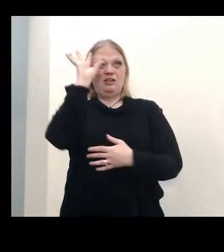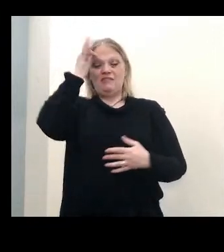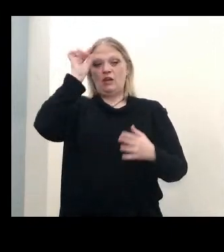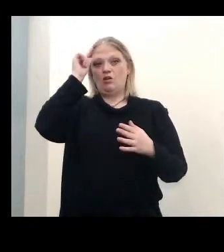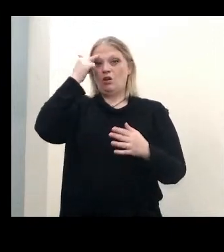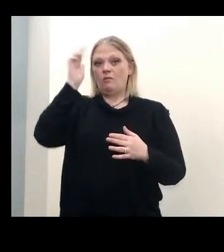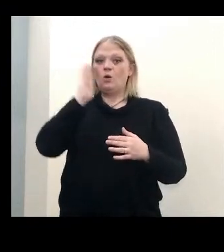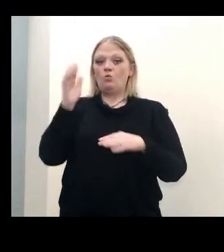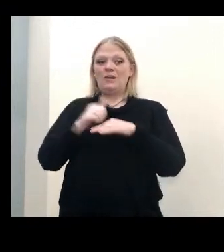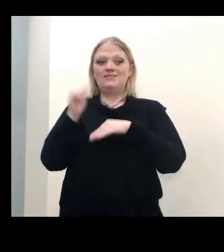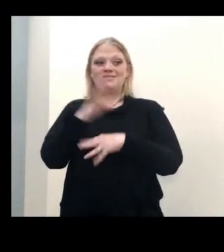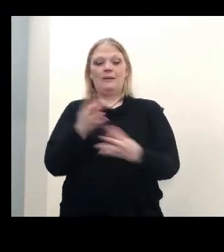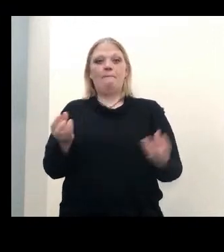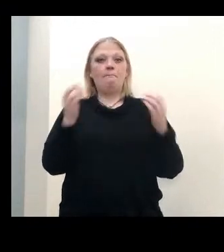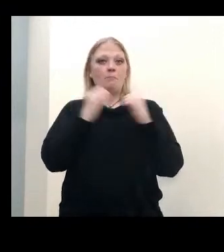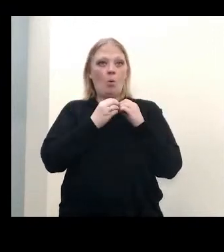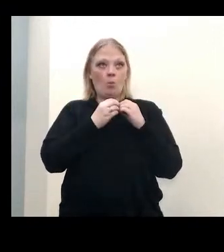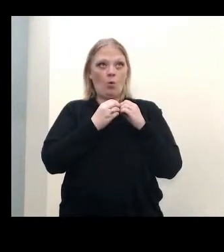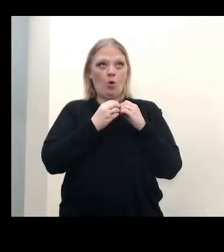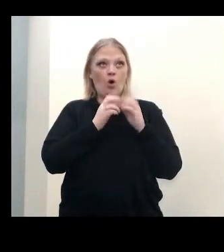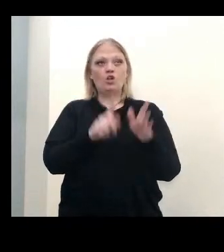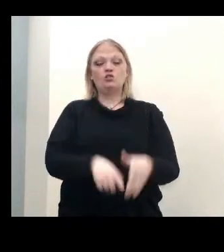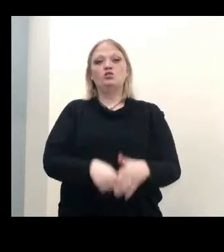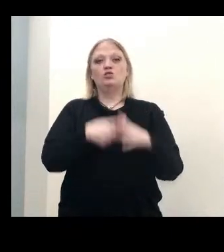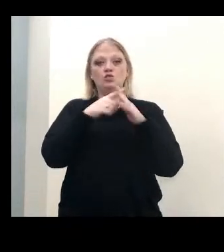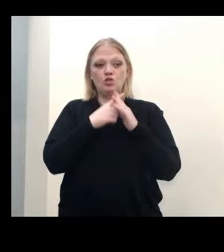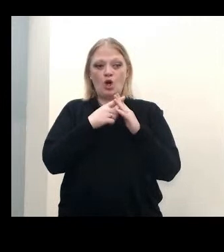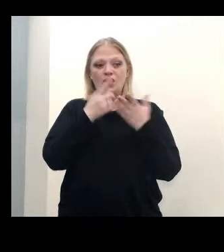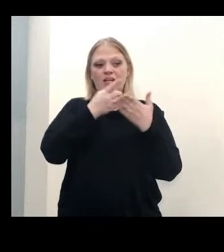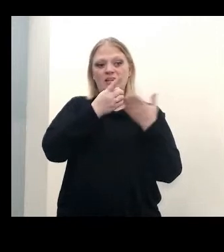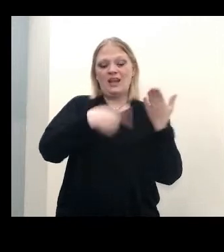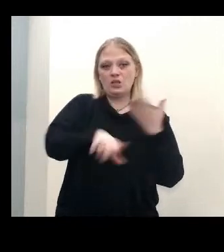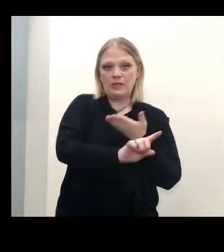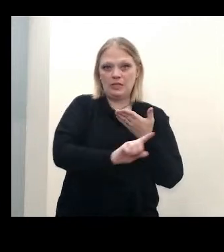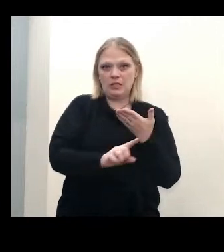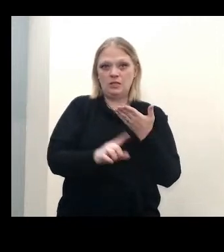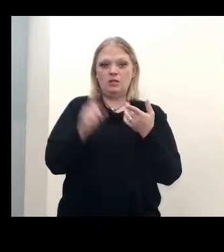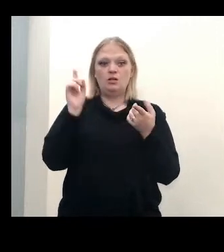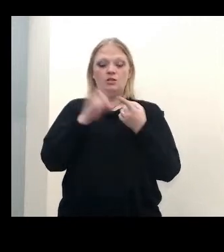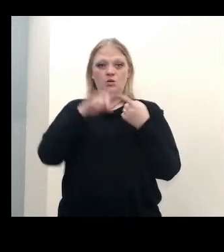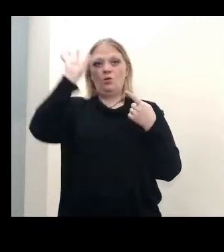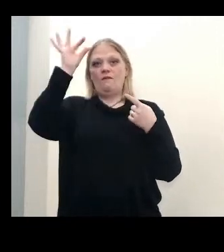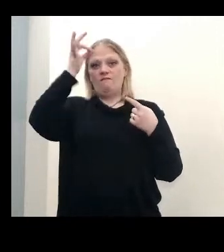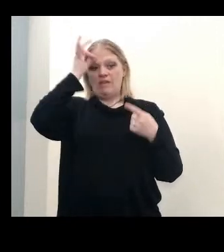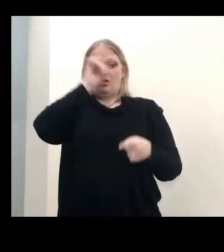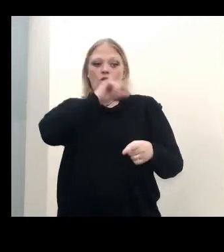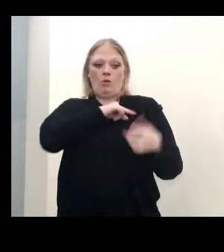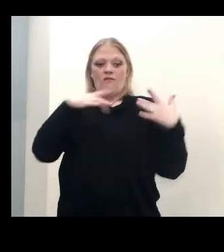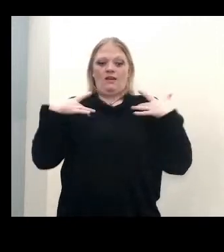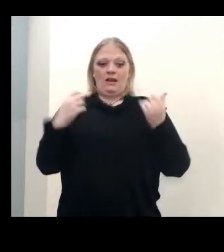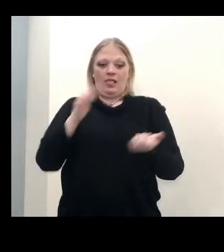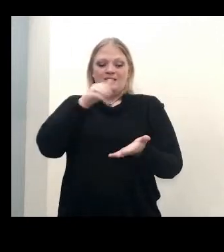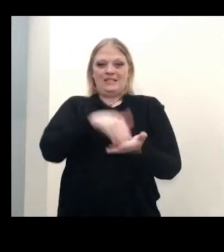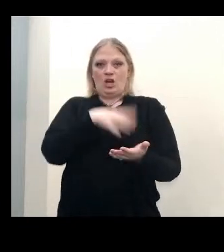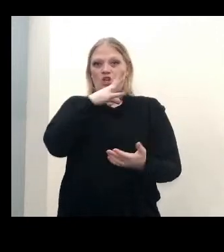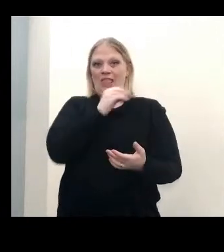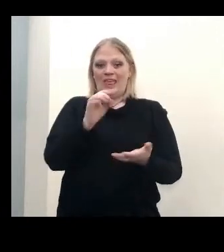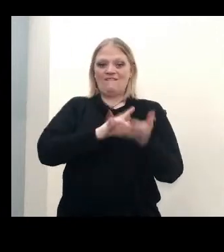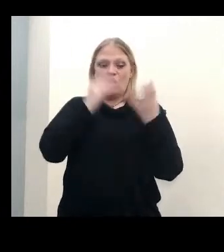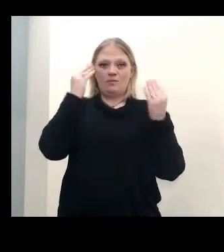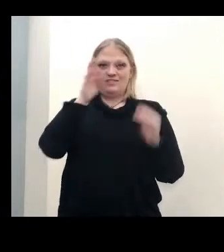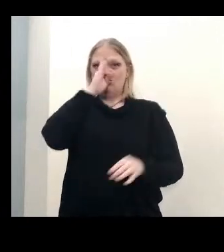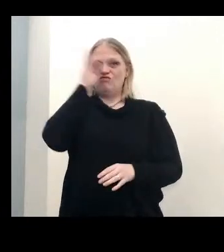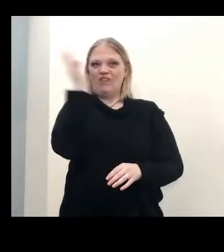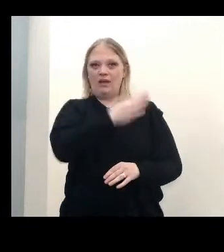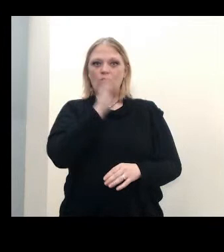is going to send more doses starting in the next week to federally qualified health centers and pharmacies